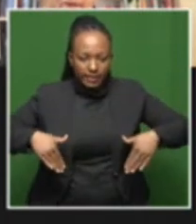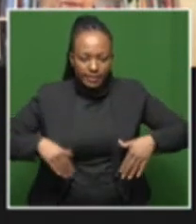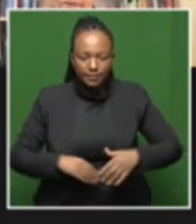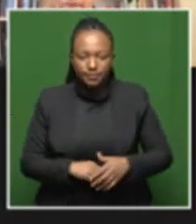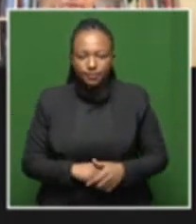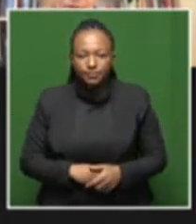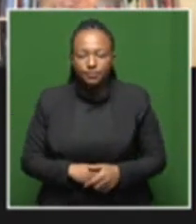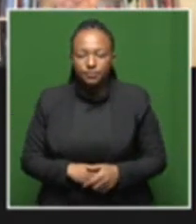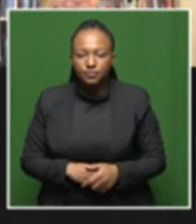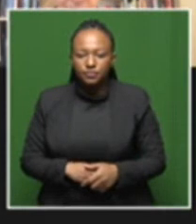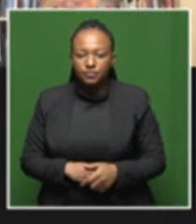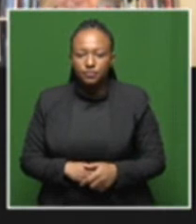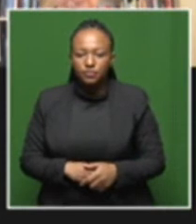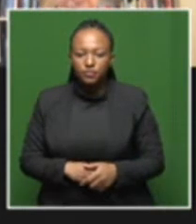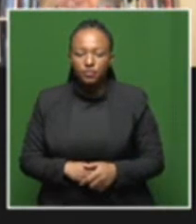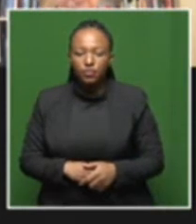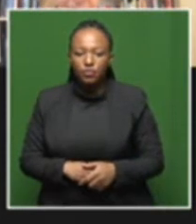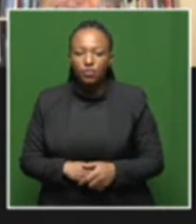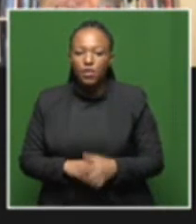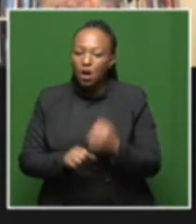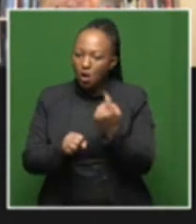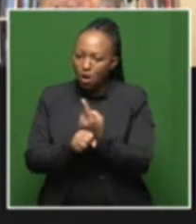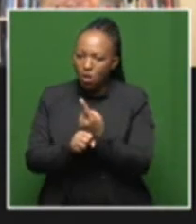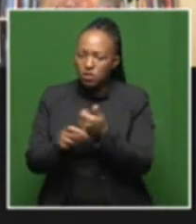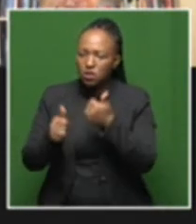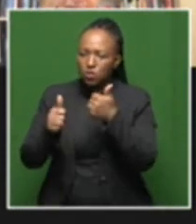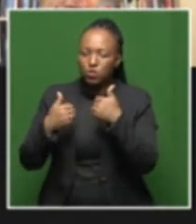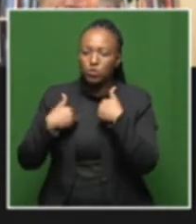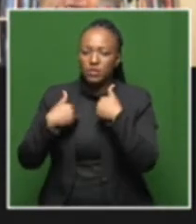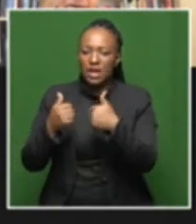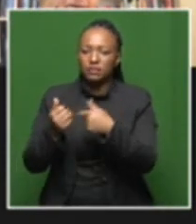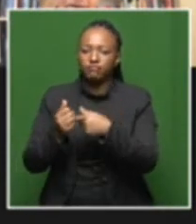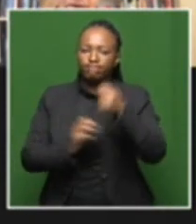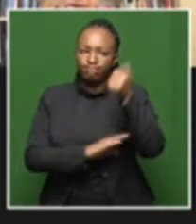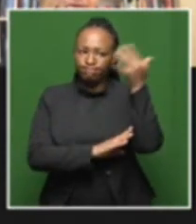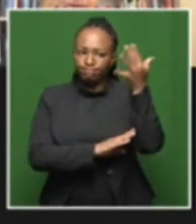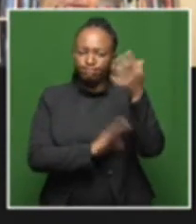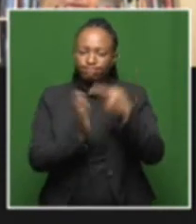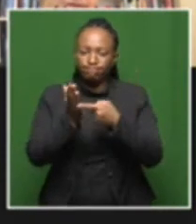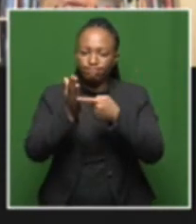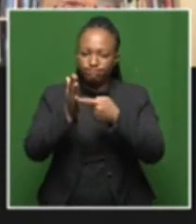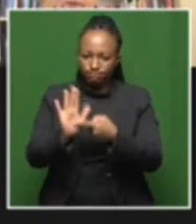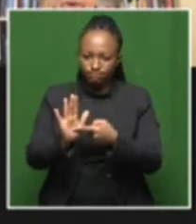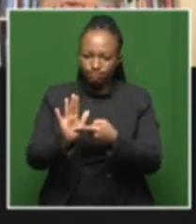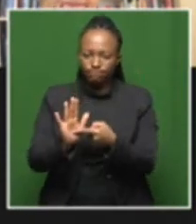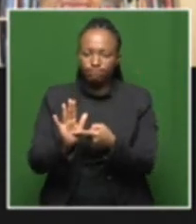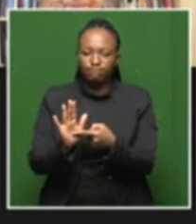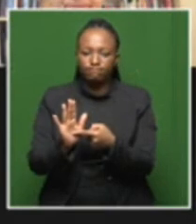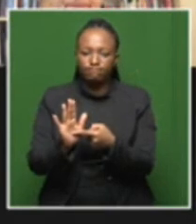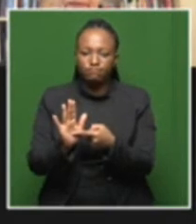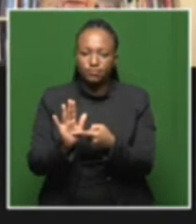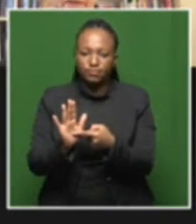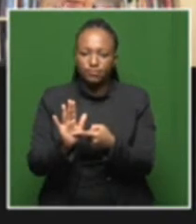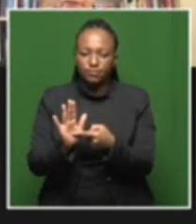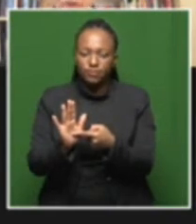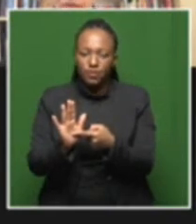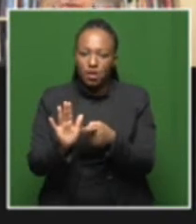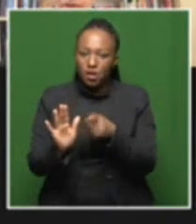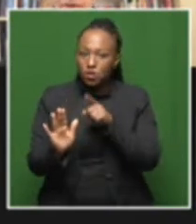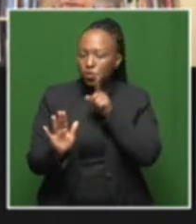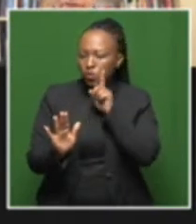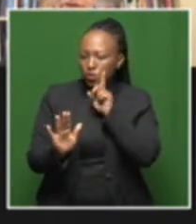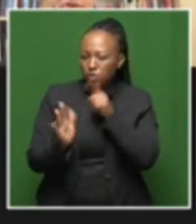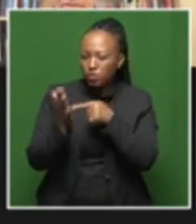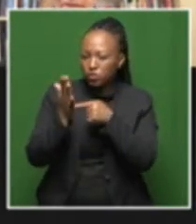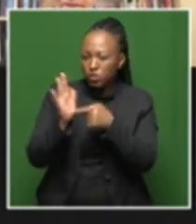it's always worth to start the presentation with just to see what